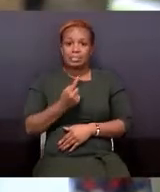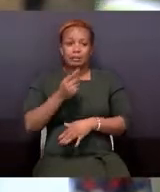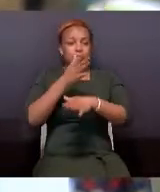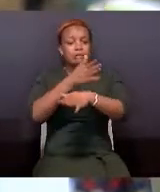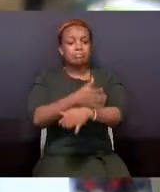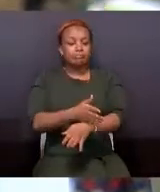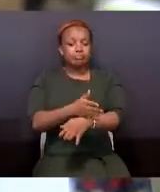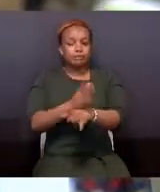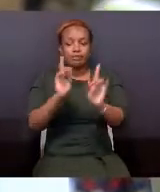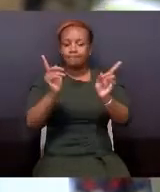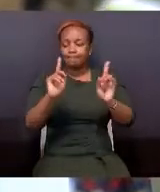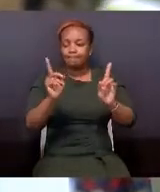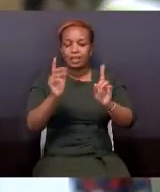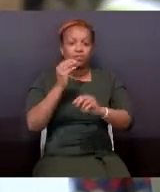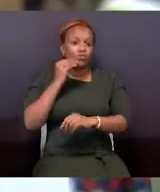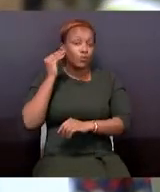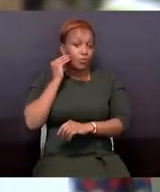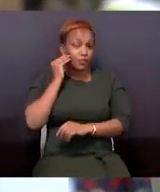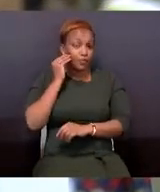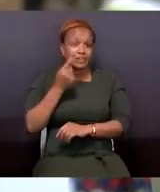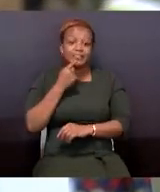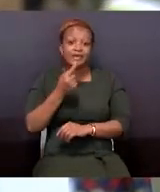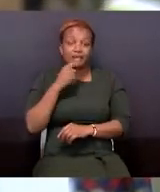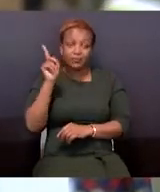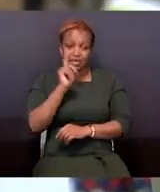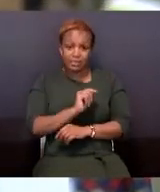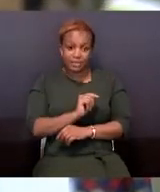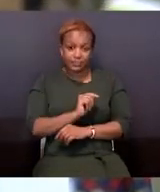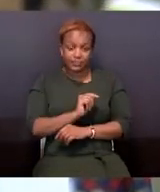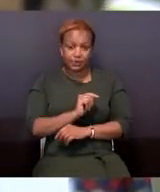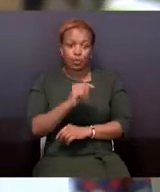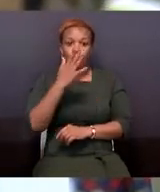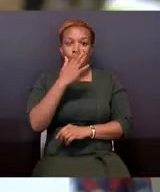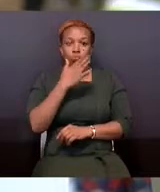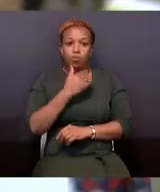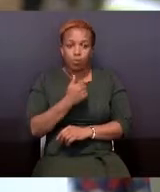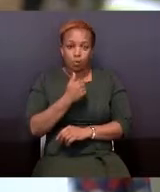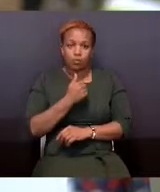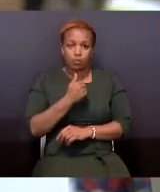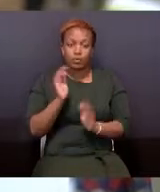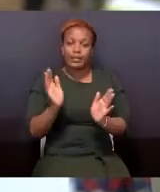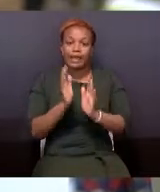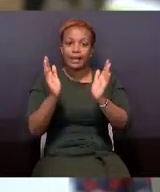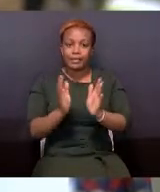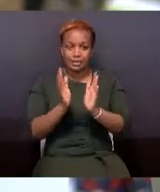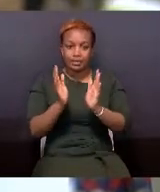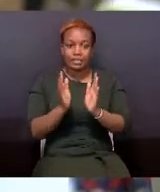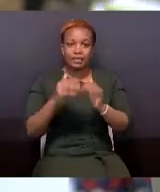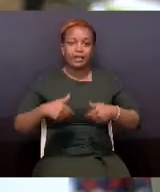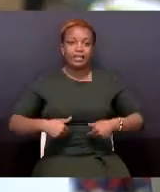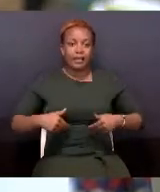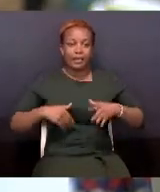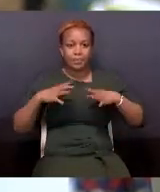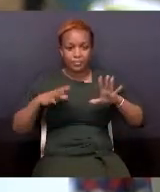bystanders at home. And as I said, I want once more to encourage our young people